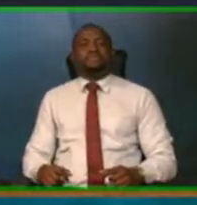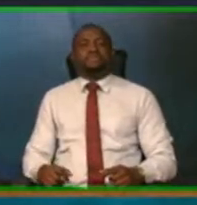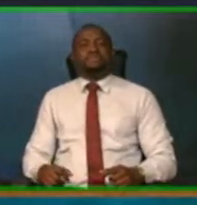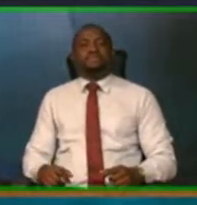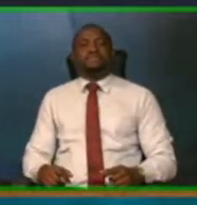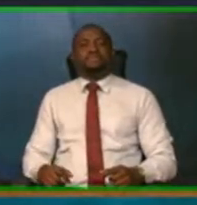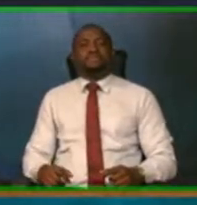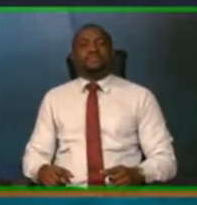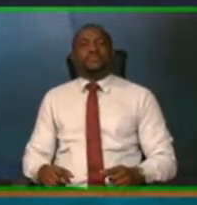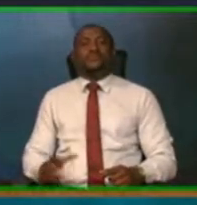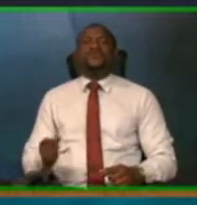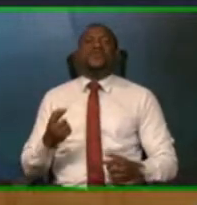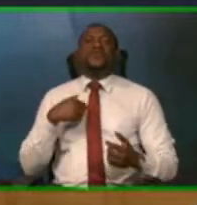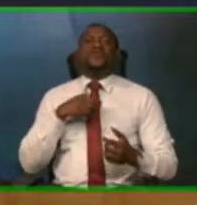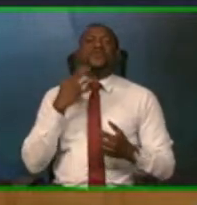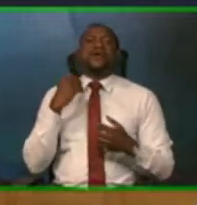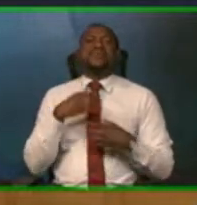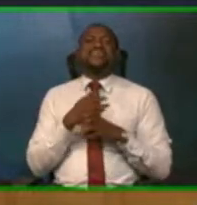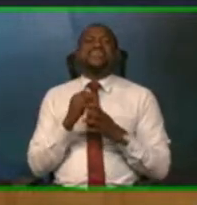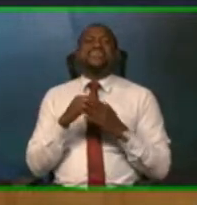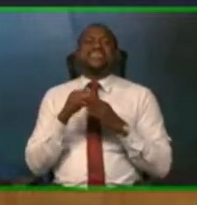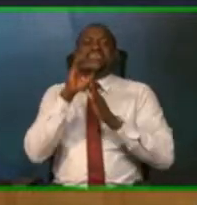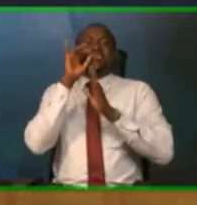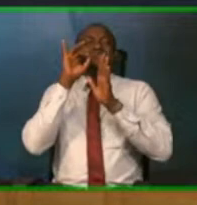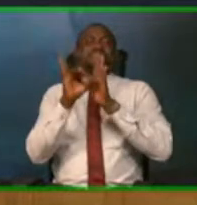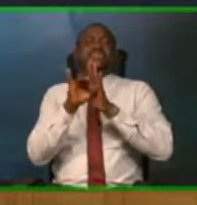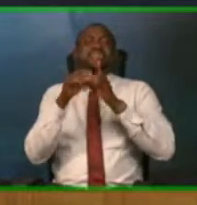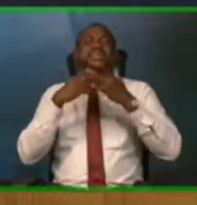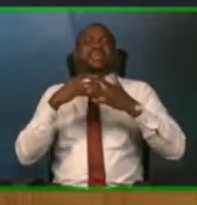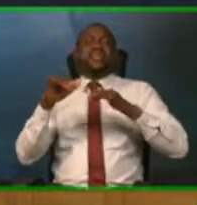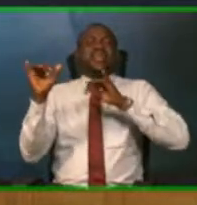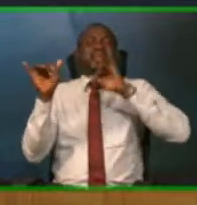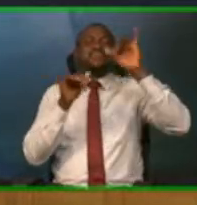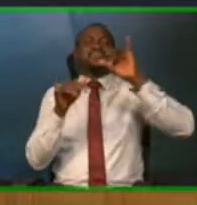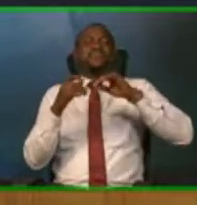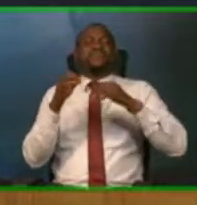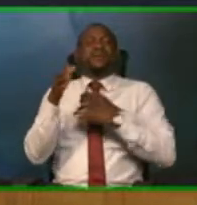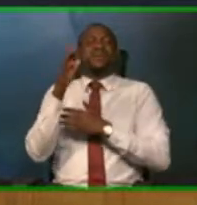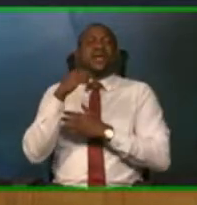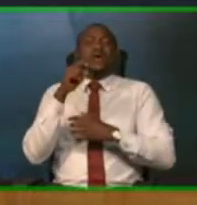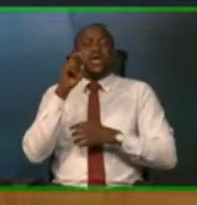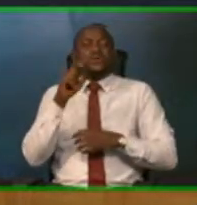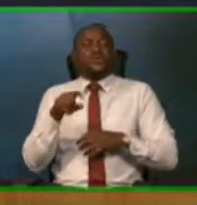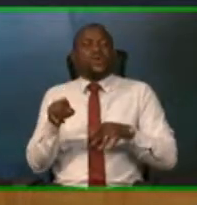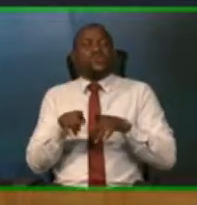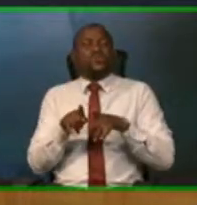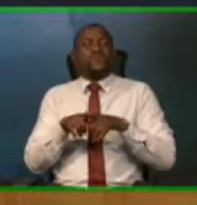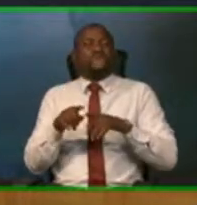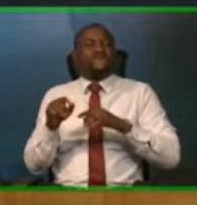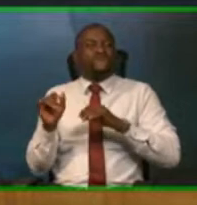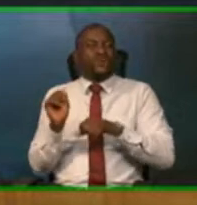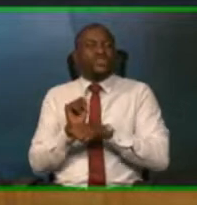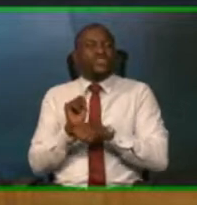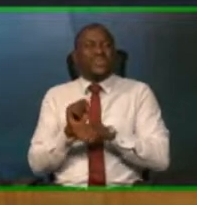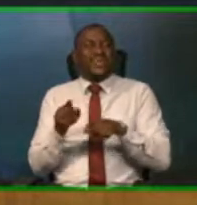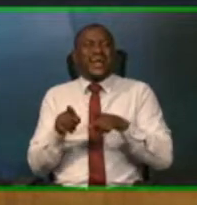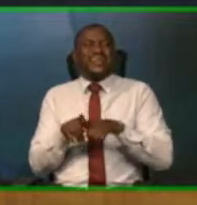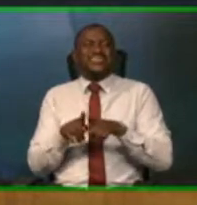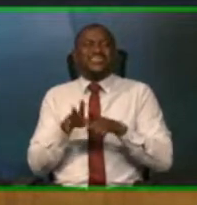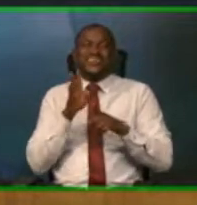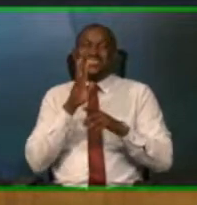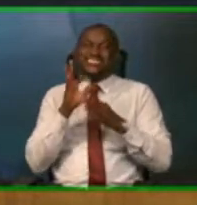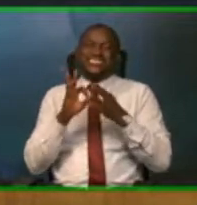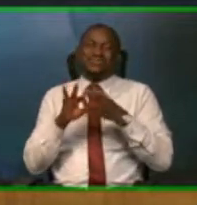So we were created in the image and the likeness of God, and we must also function as talking spirits. The ability